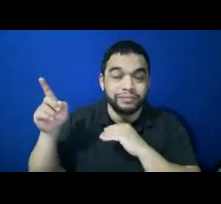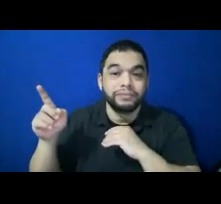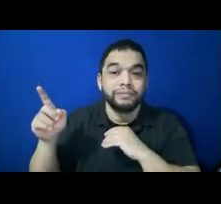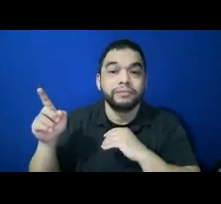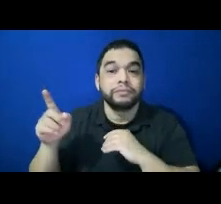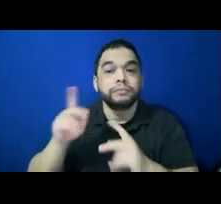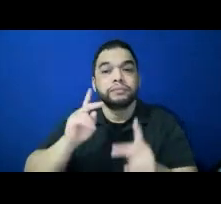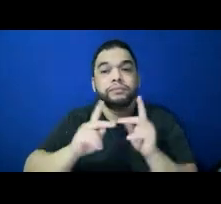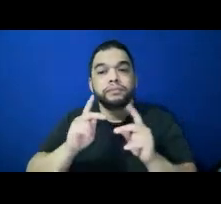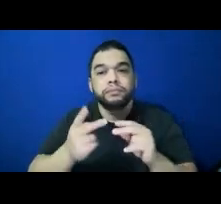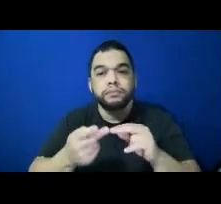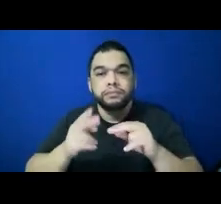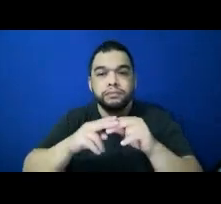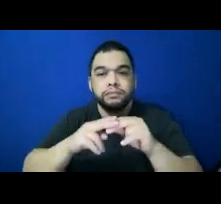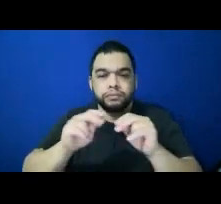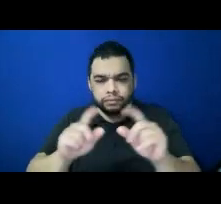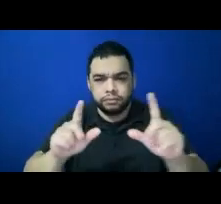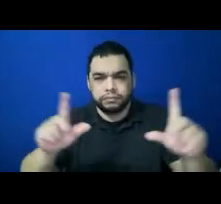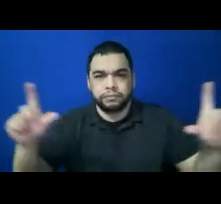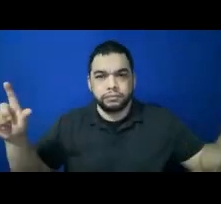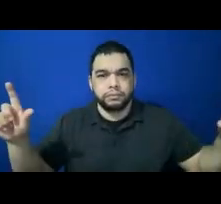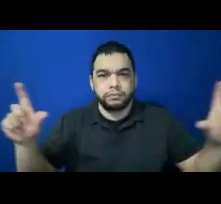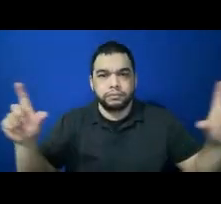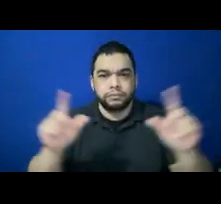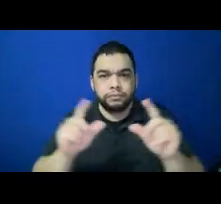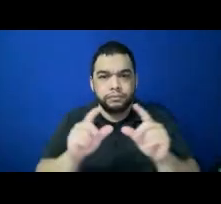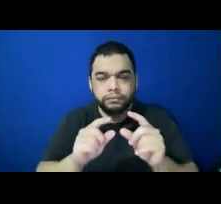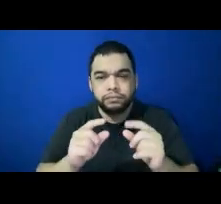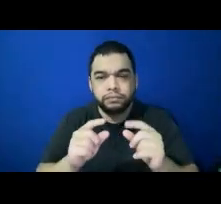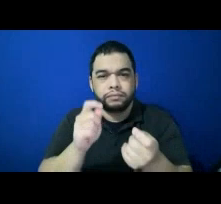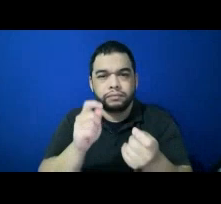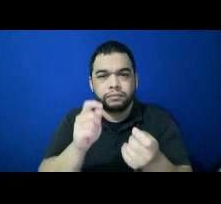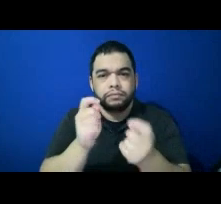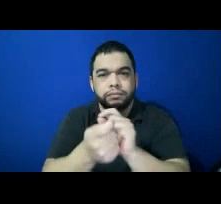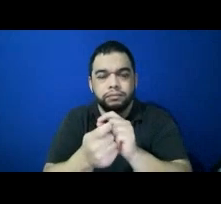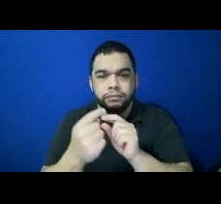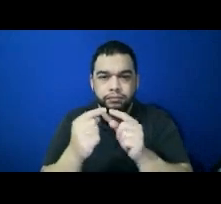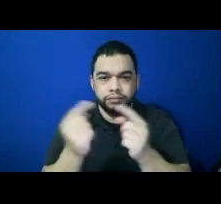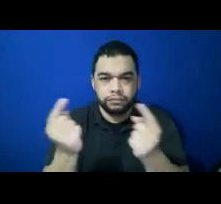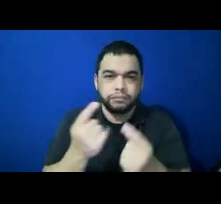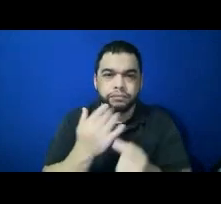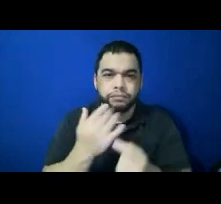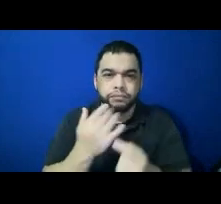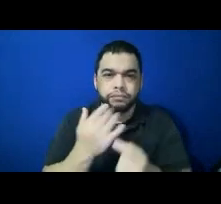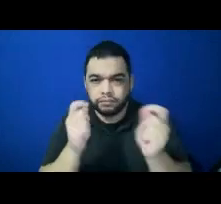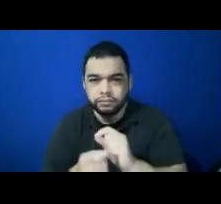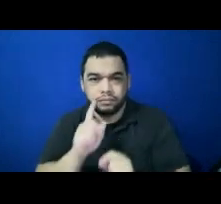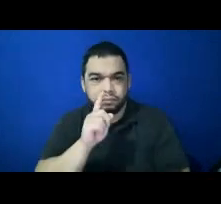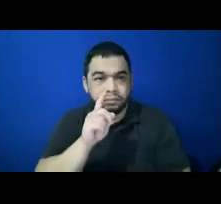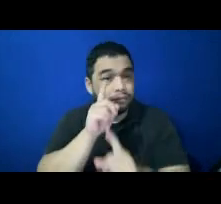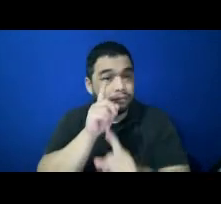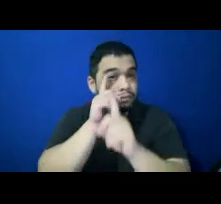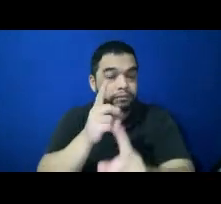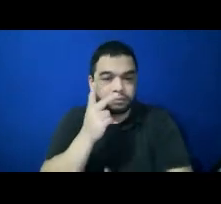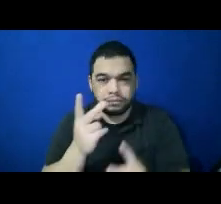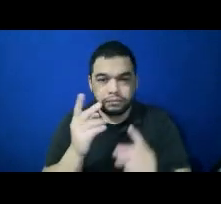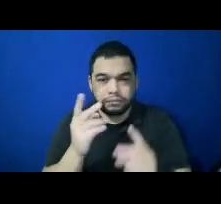where people can increase their text, decrease text, have contrast, so that it is